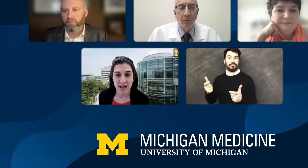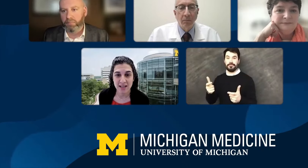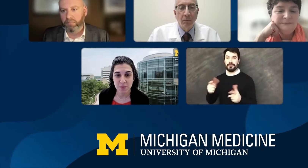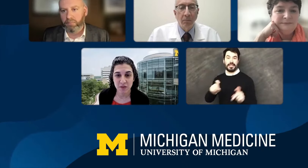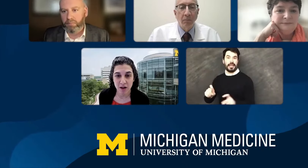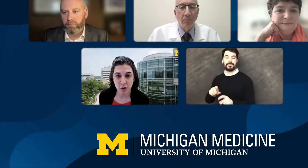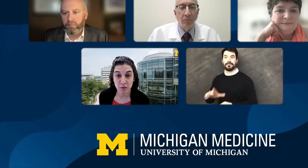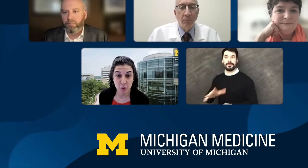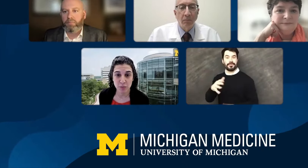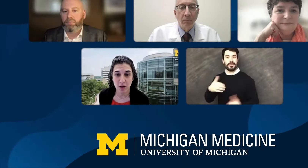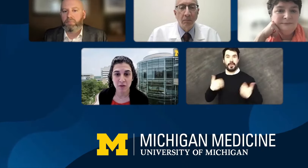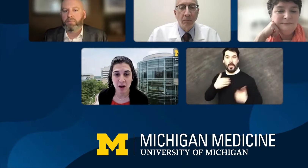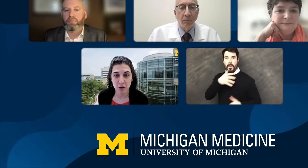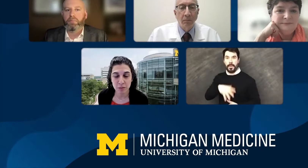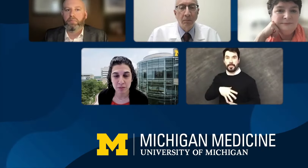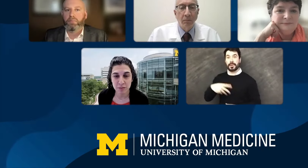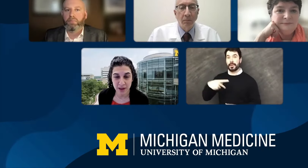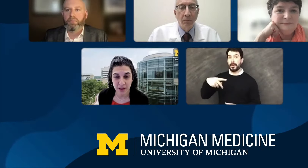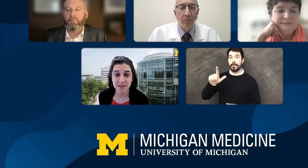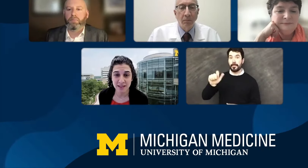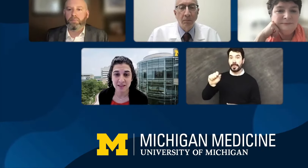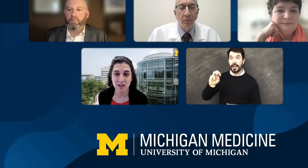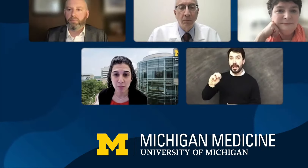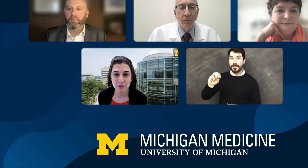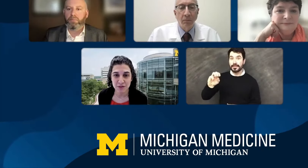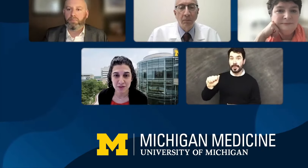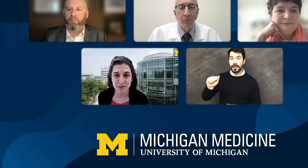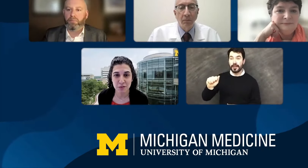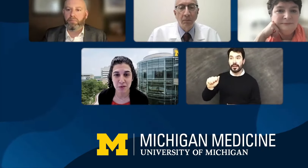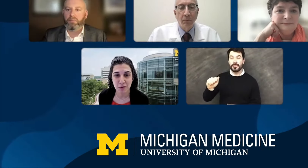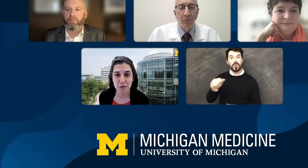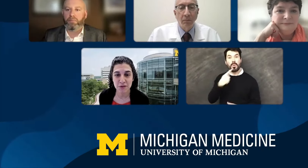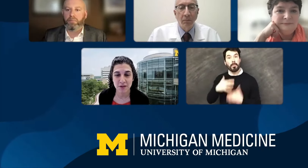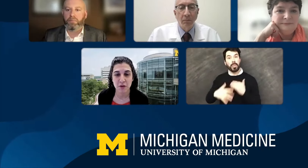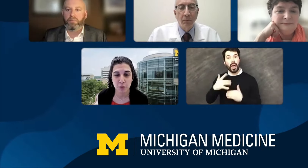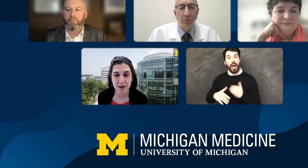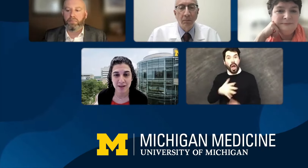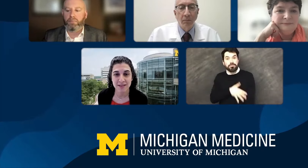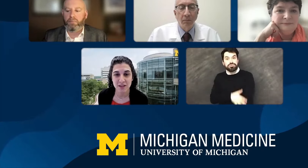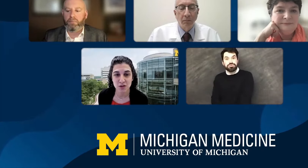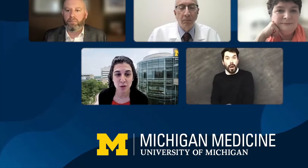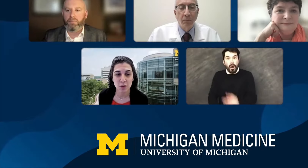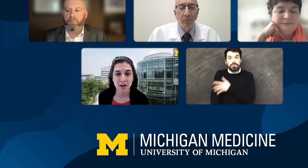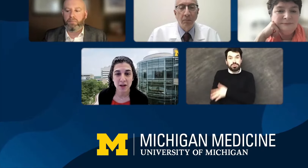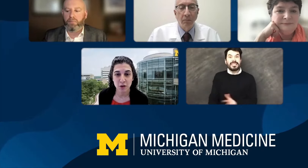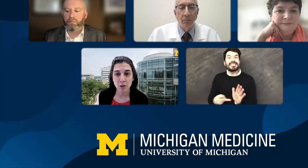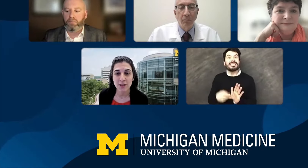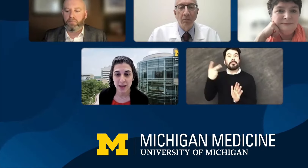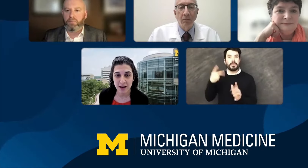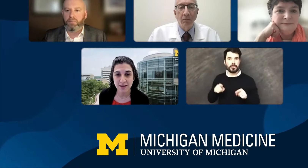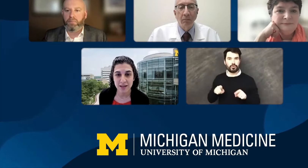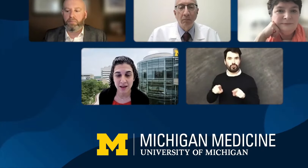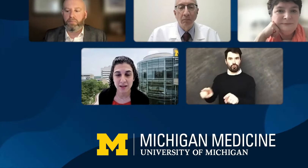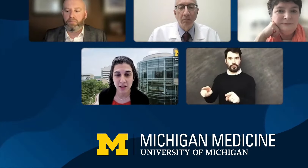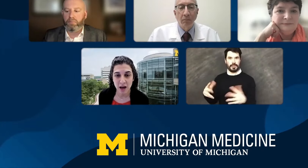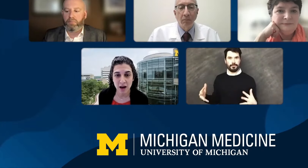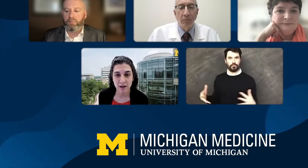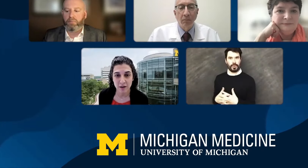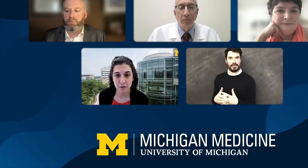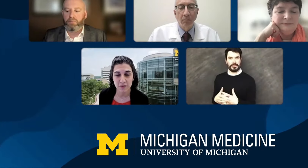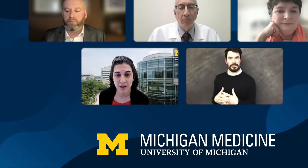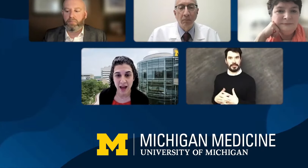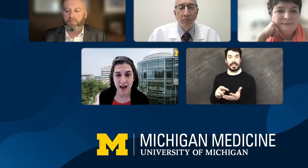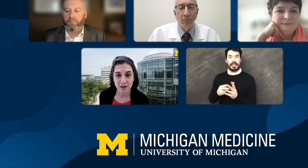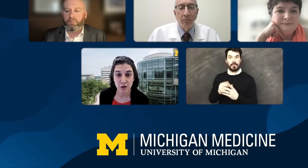Our plasma volume, your blood volume, basically doubles through the course of your pregnancy. So you're holding on to a